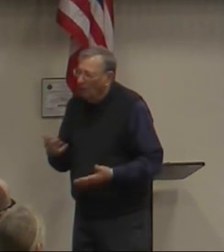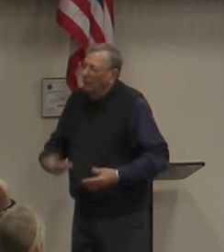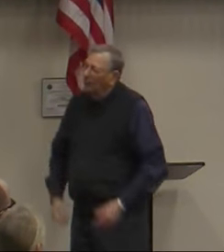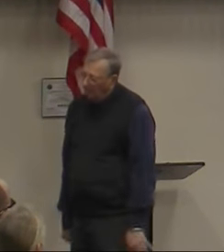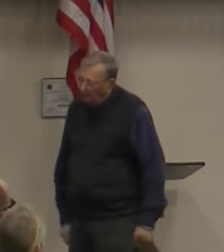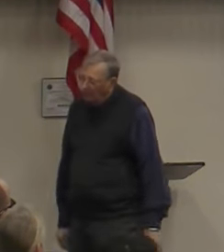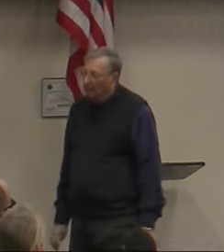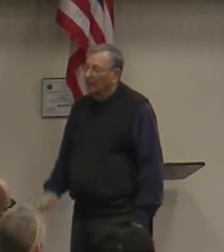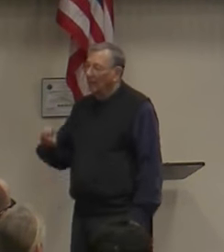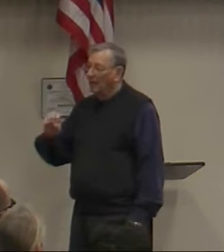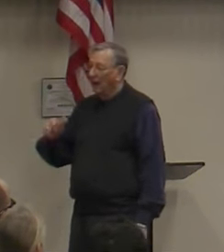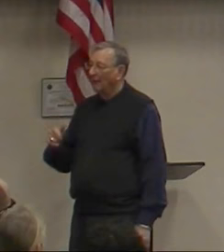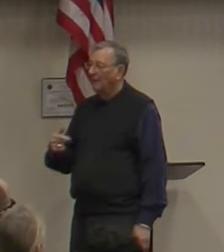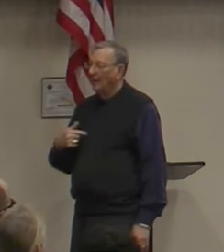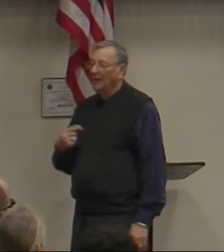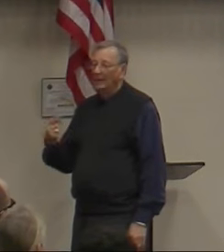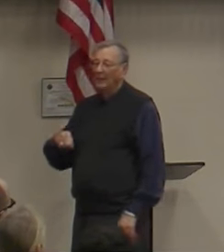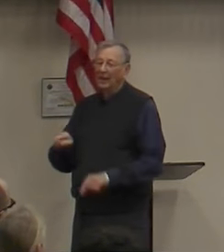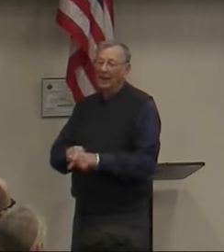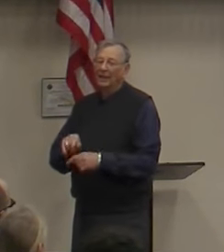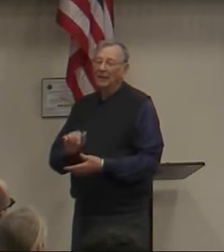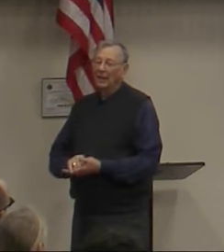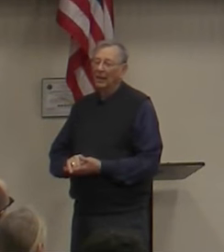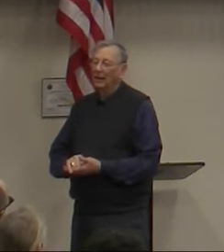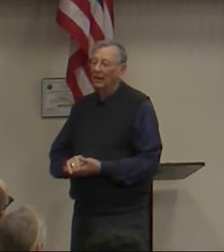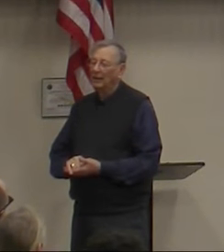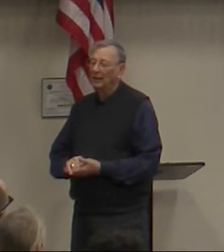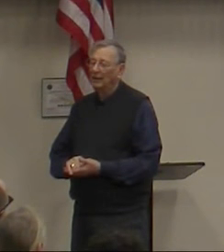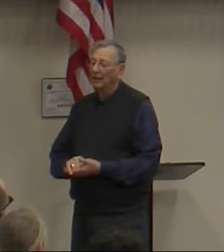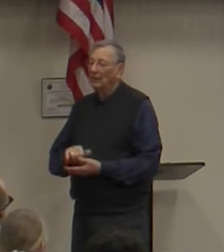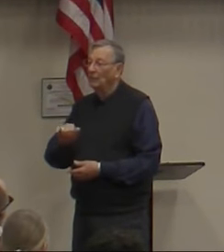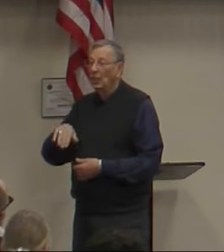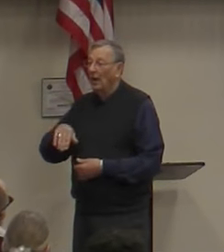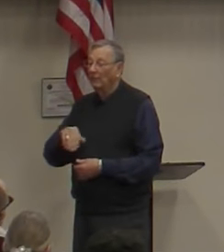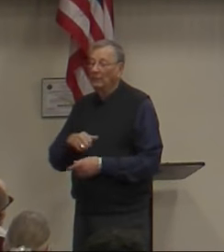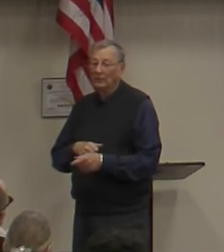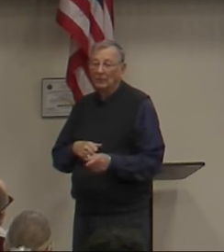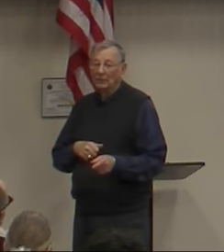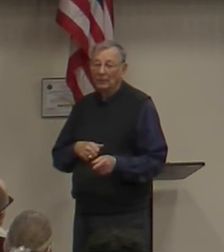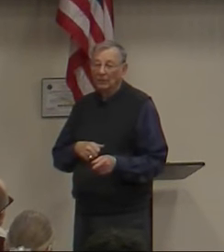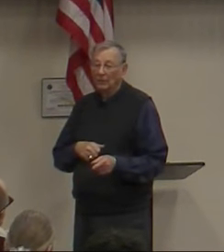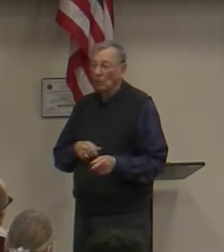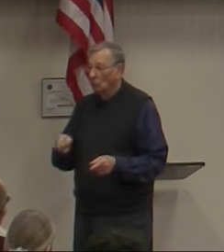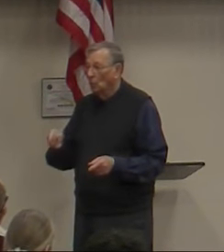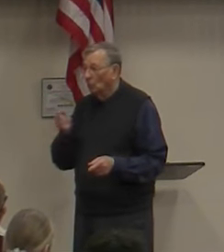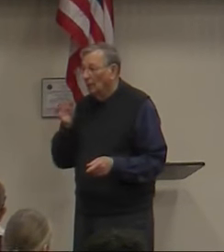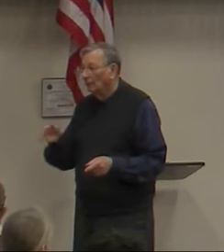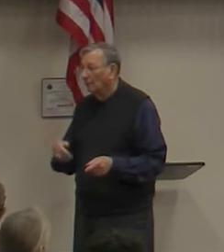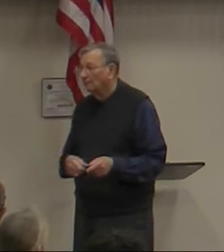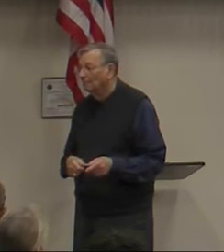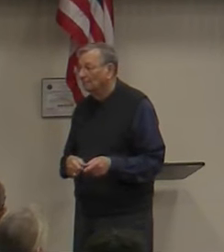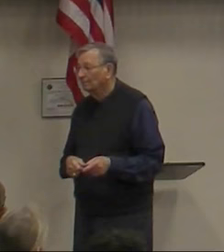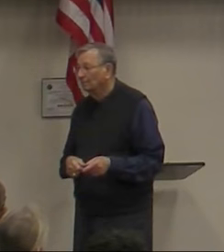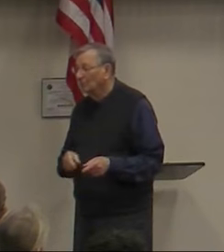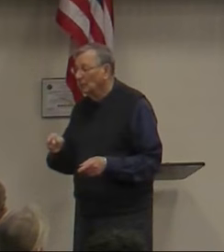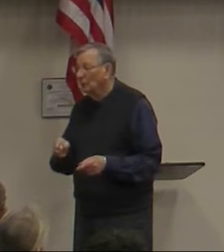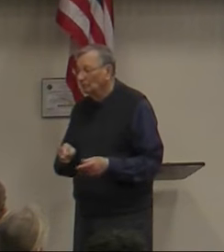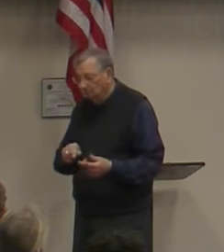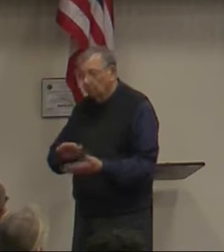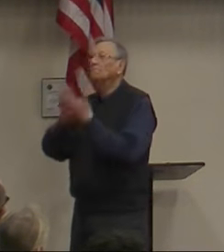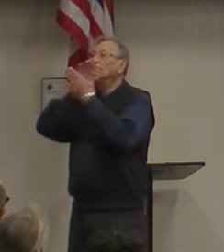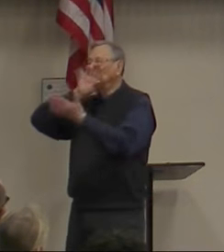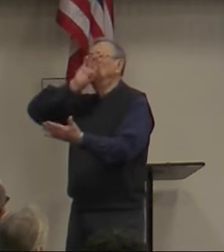Elijah had days like that. If you haven't had days like that, you will. Where you run into a